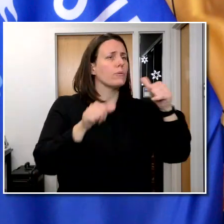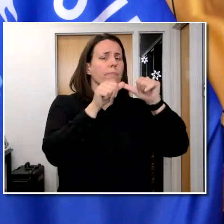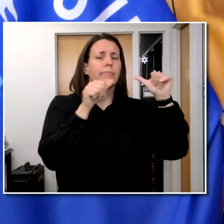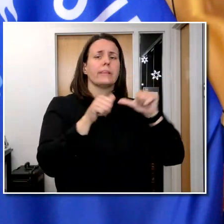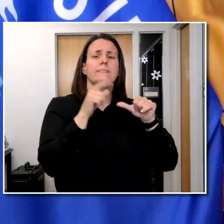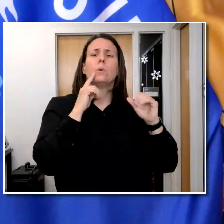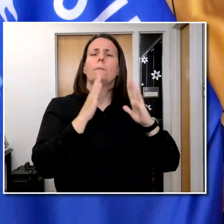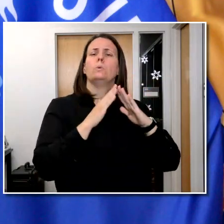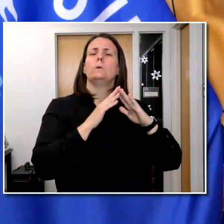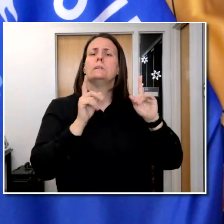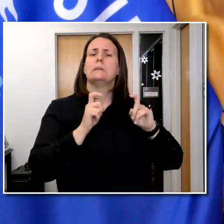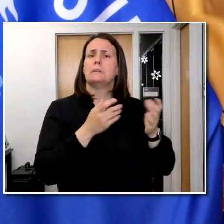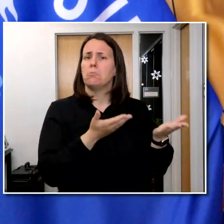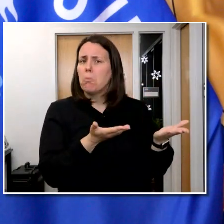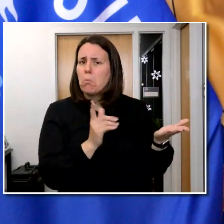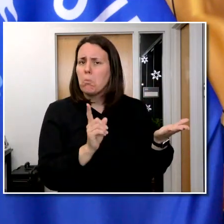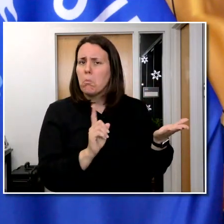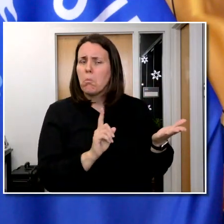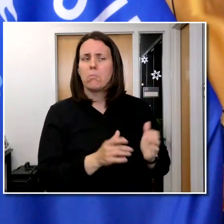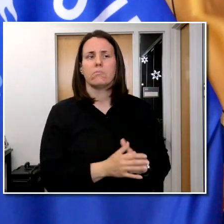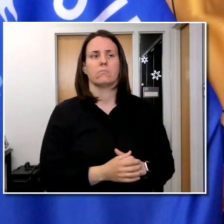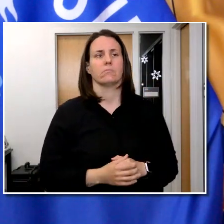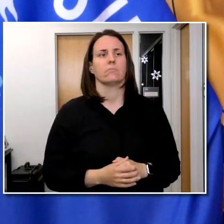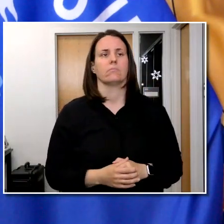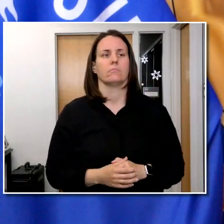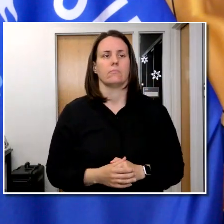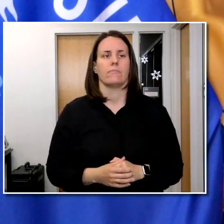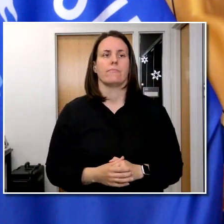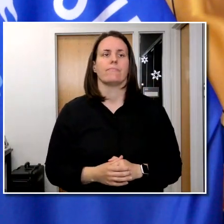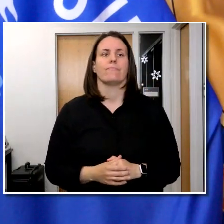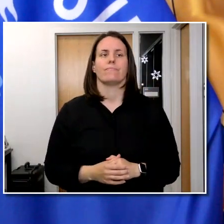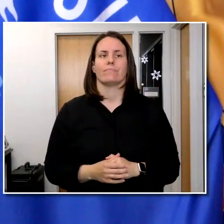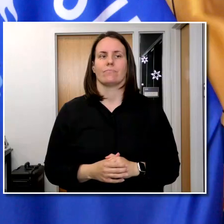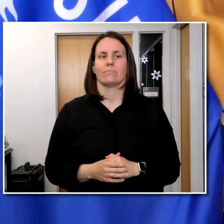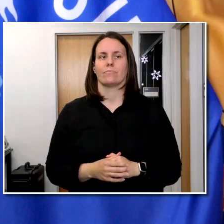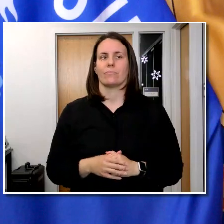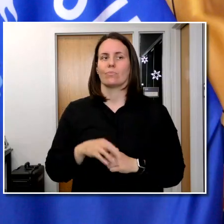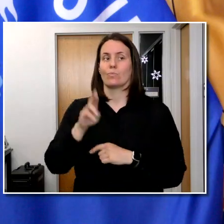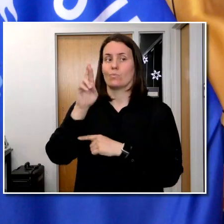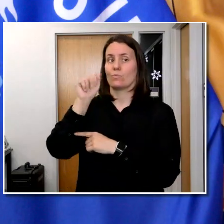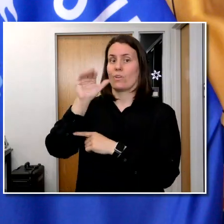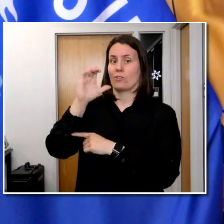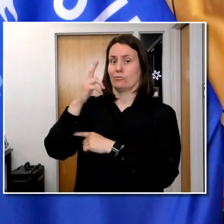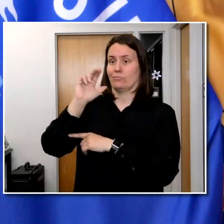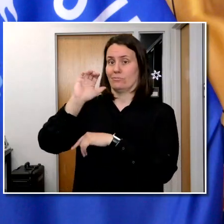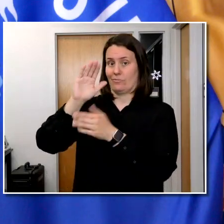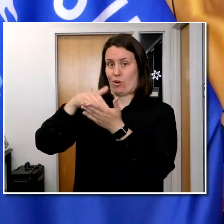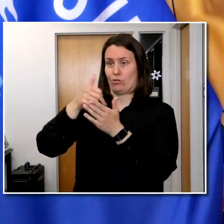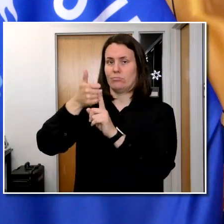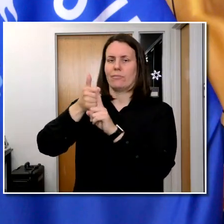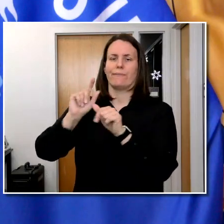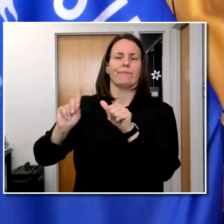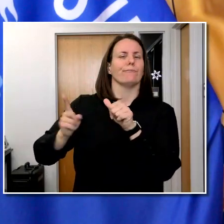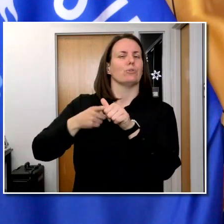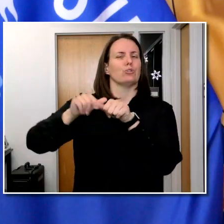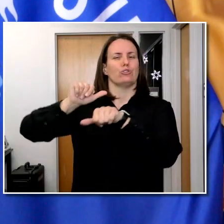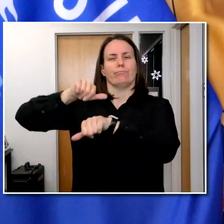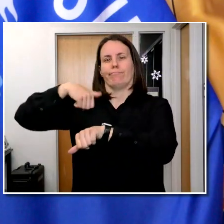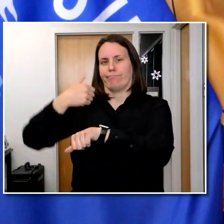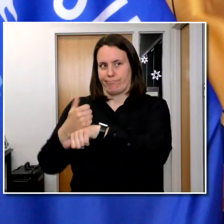definitely. The Resch Center was just the first one. There's another one opening up in Brown County and Green